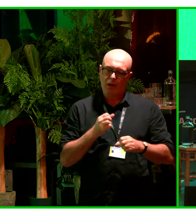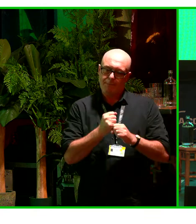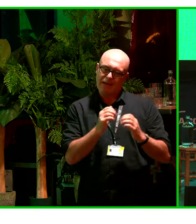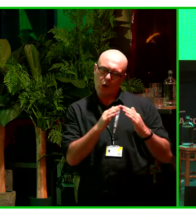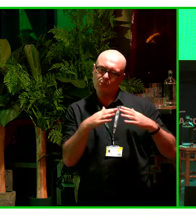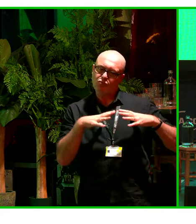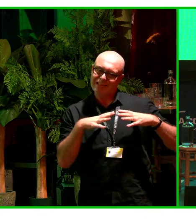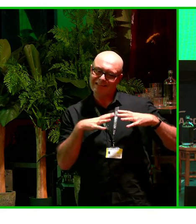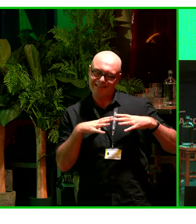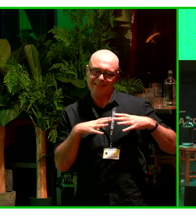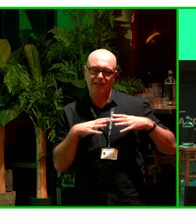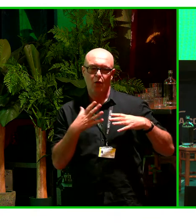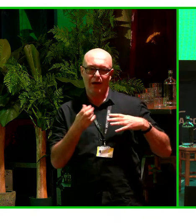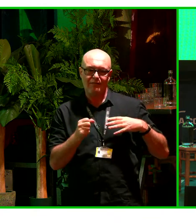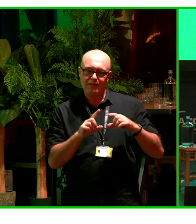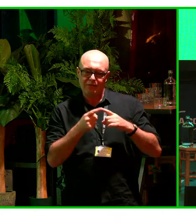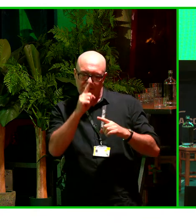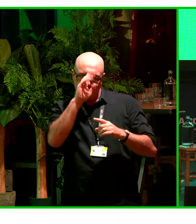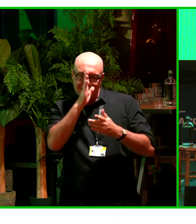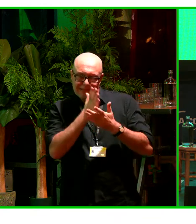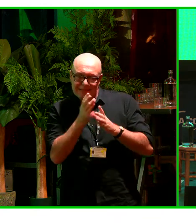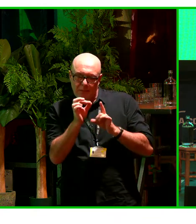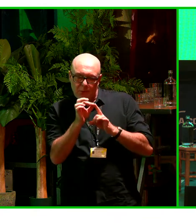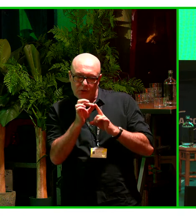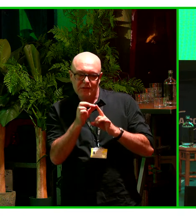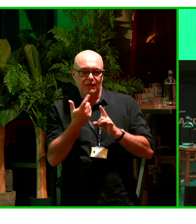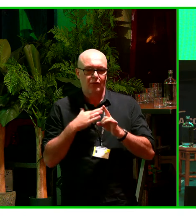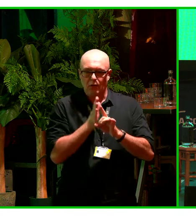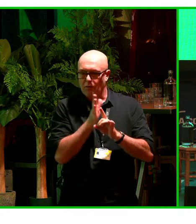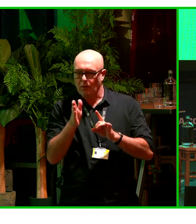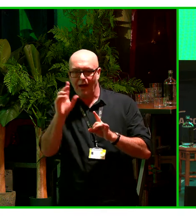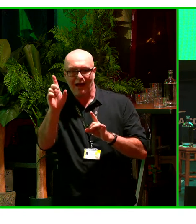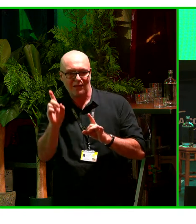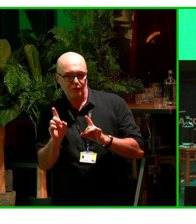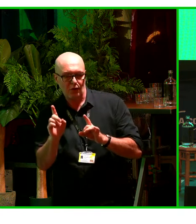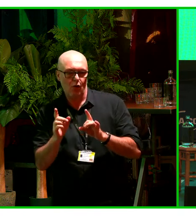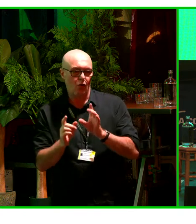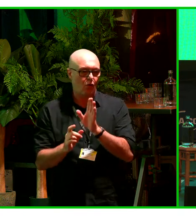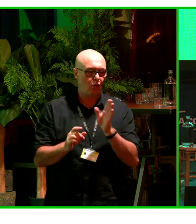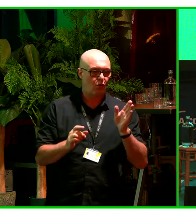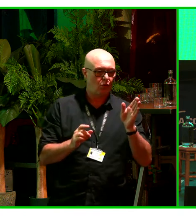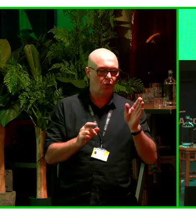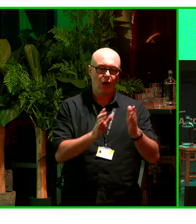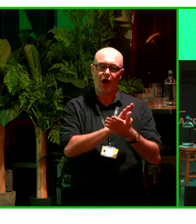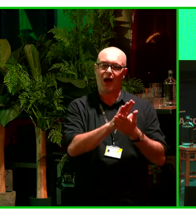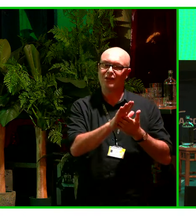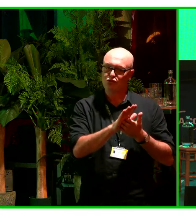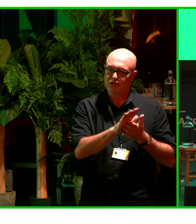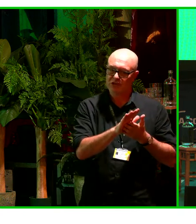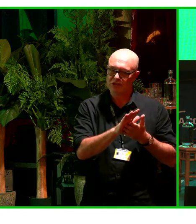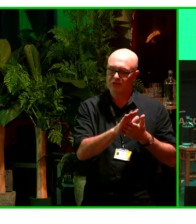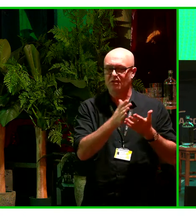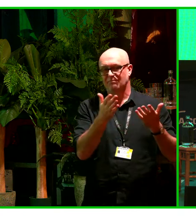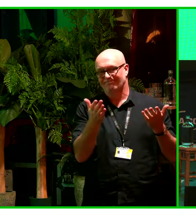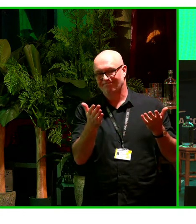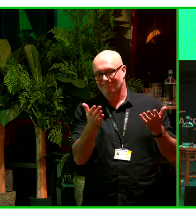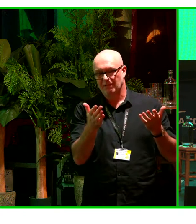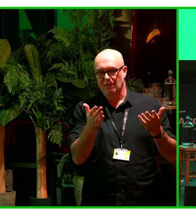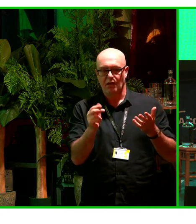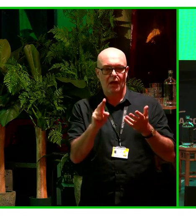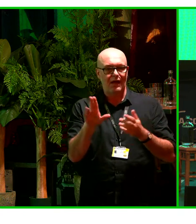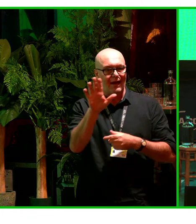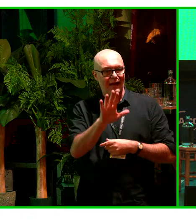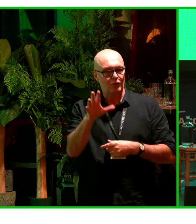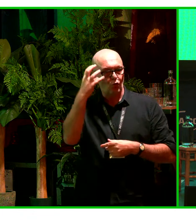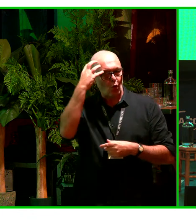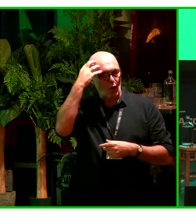points around whether we go all electric solutions or whether we go hydrogen solutions. National